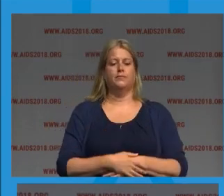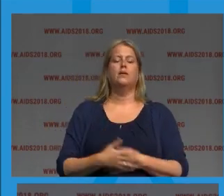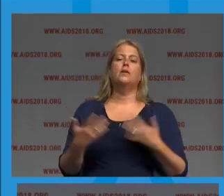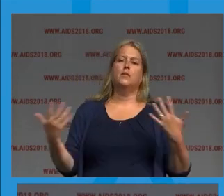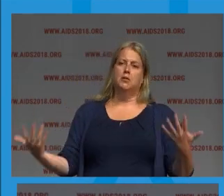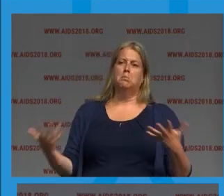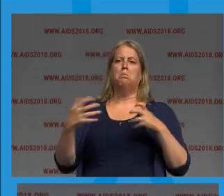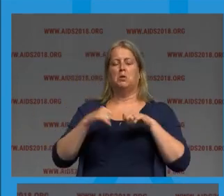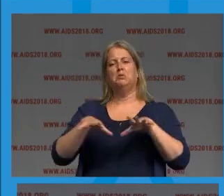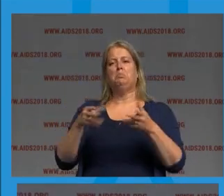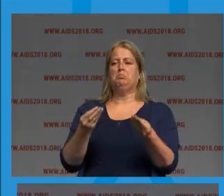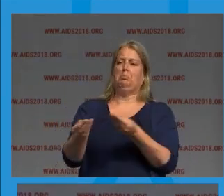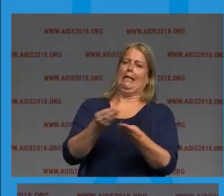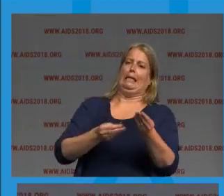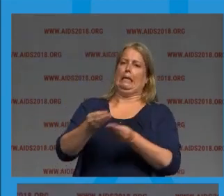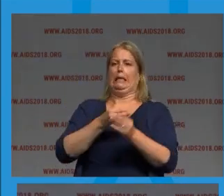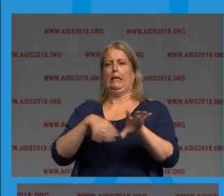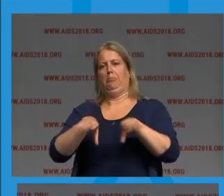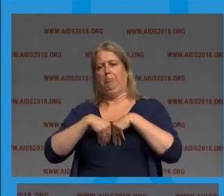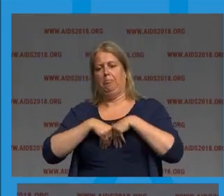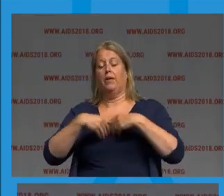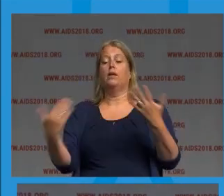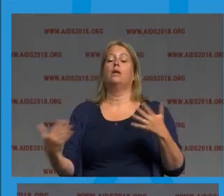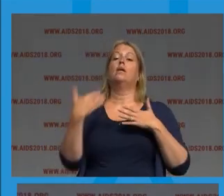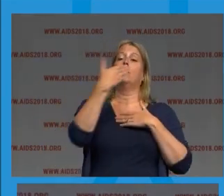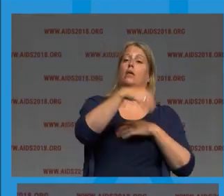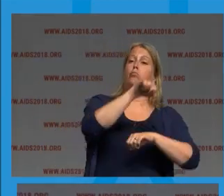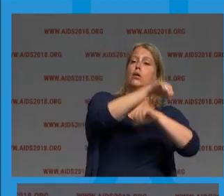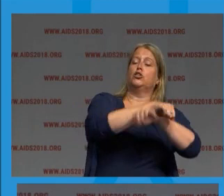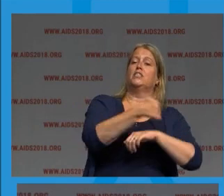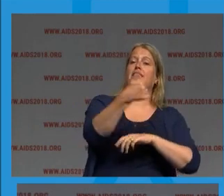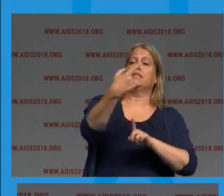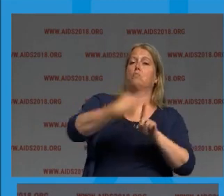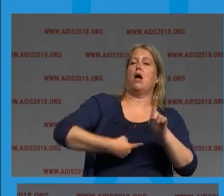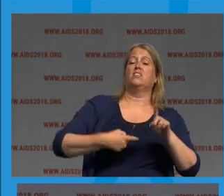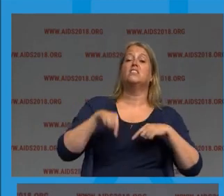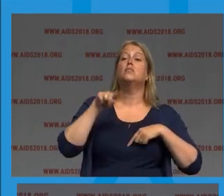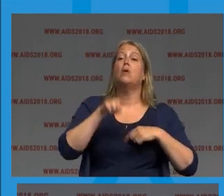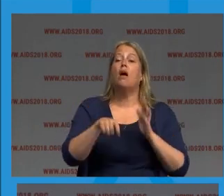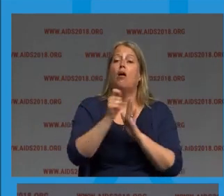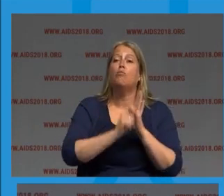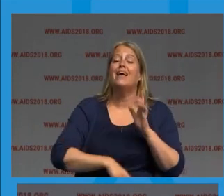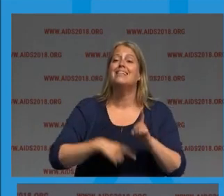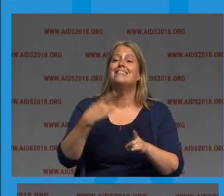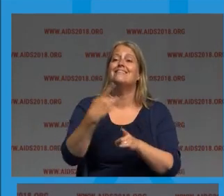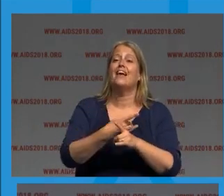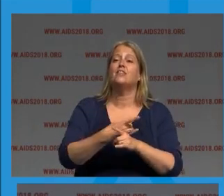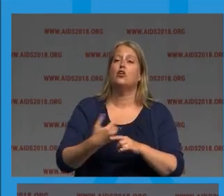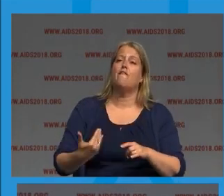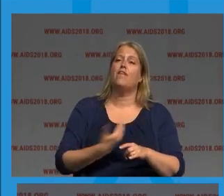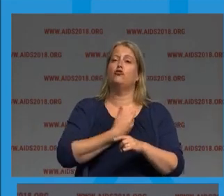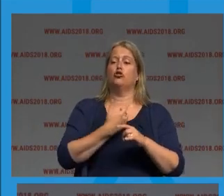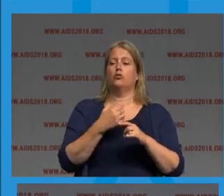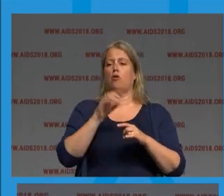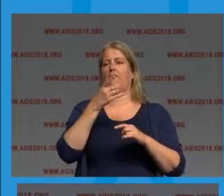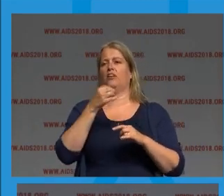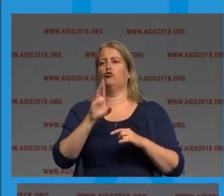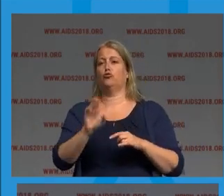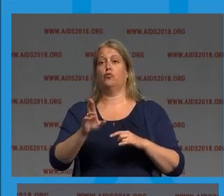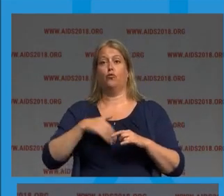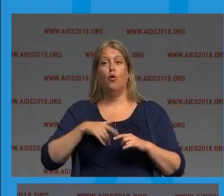plea bargain, served 6 months in prison, and had to register as a sex offender for 15 years.